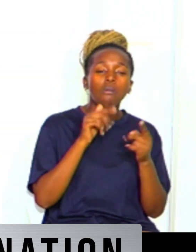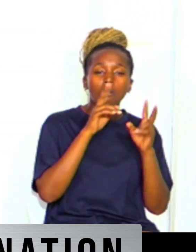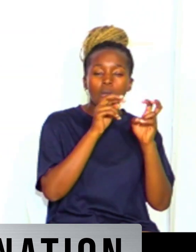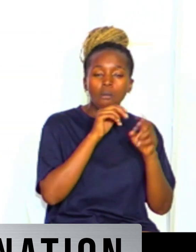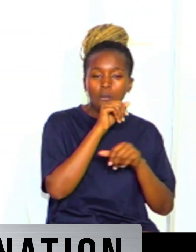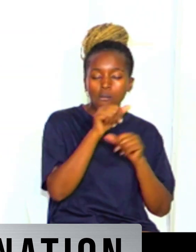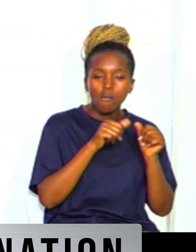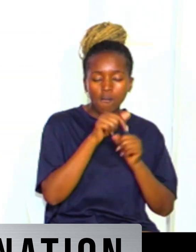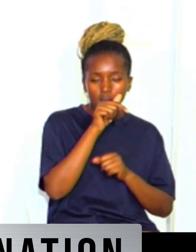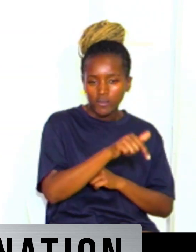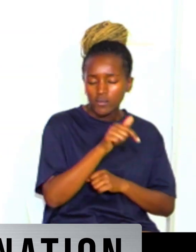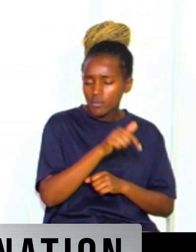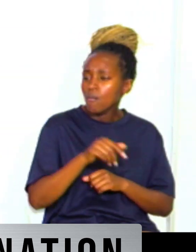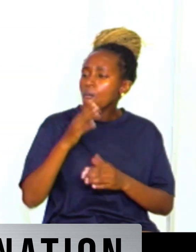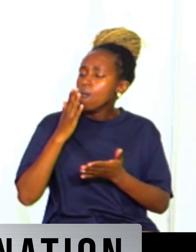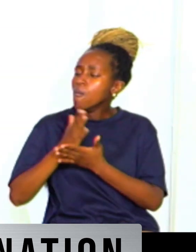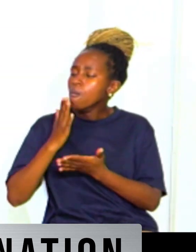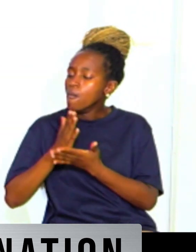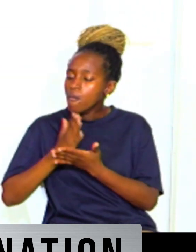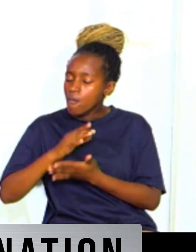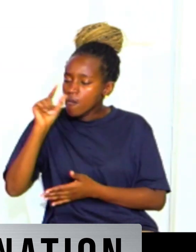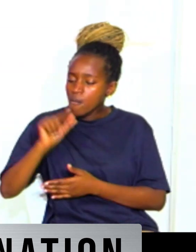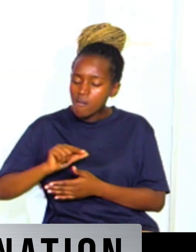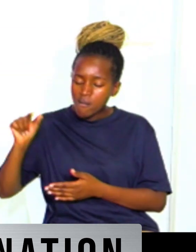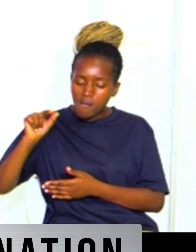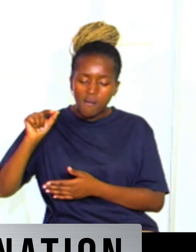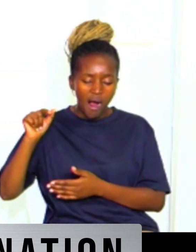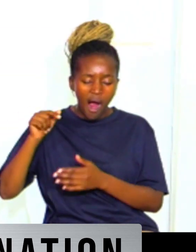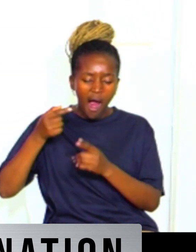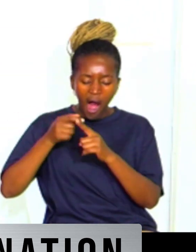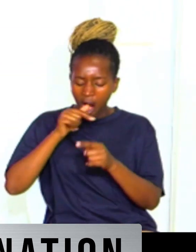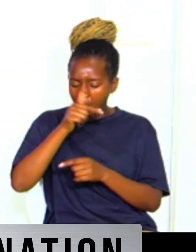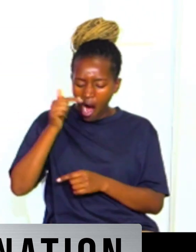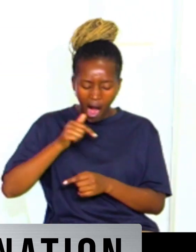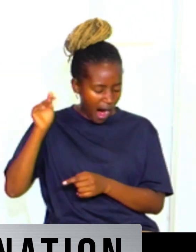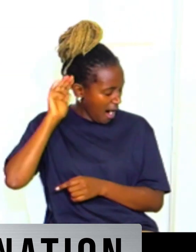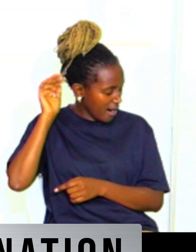not had Gen Zs or something like that in Tanzania fighting for their own people.